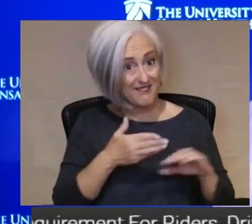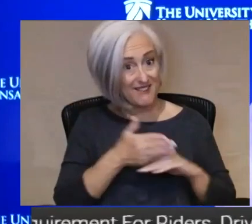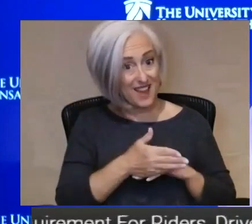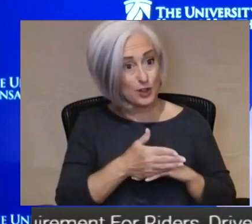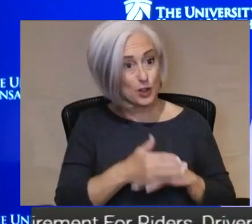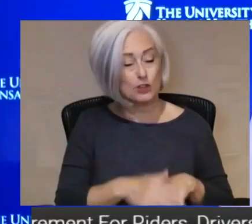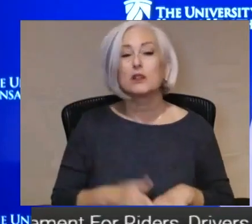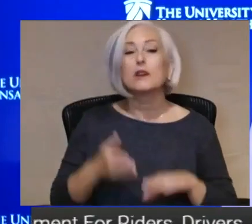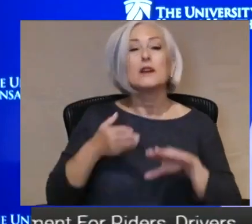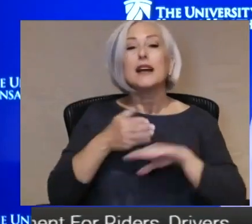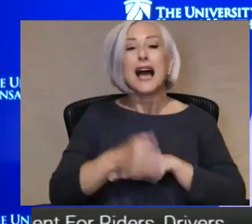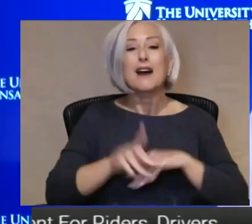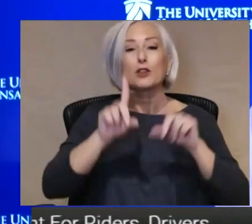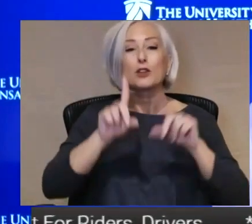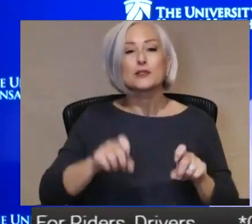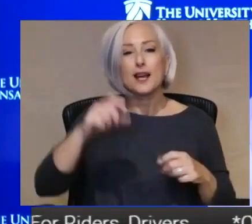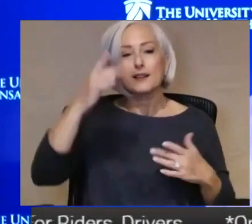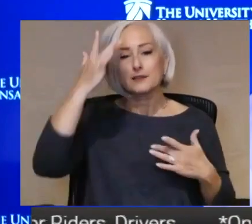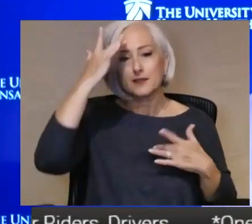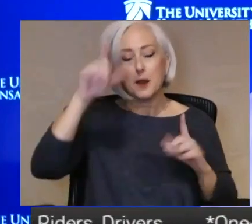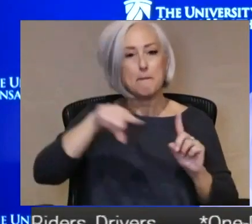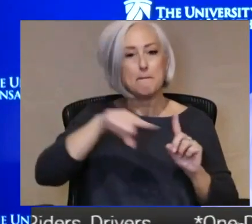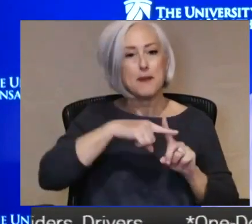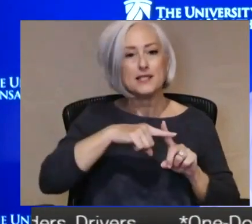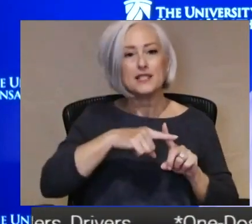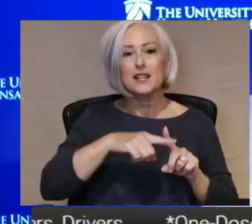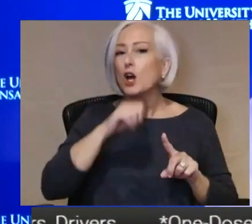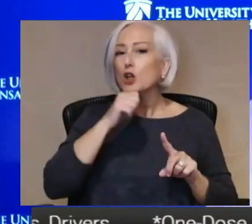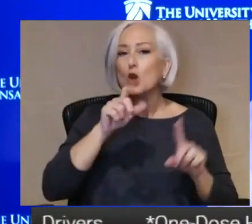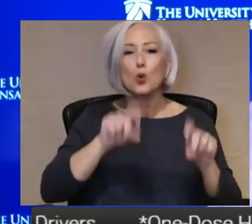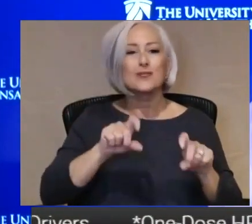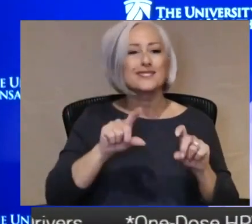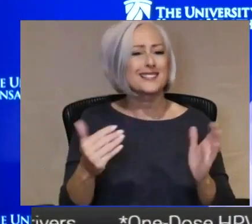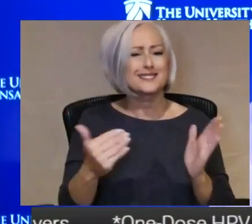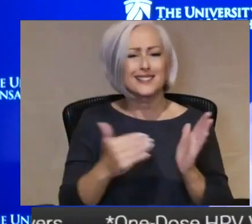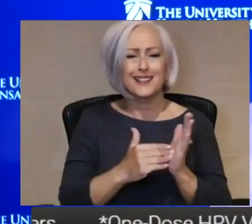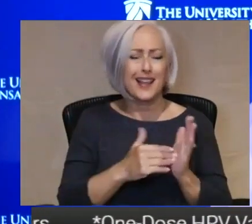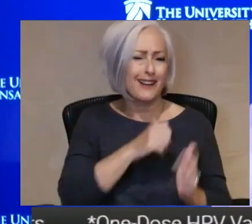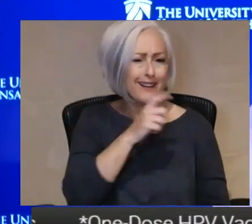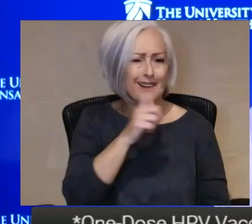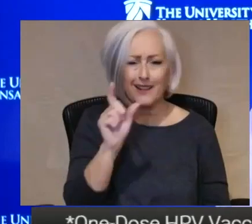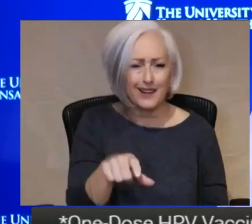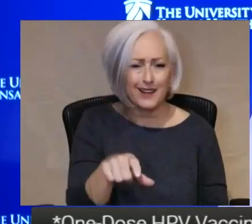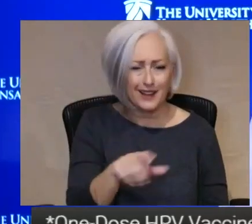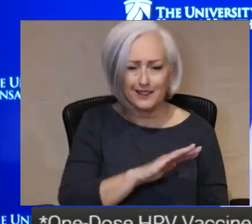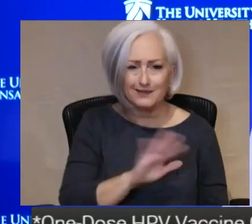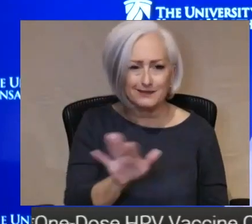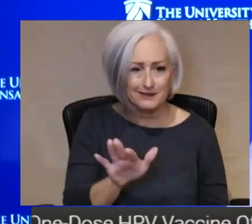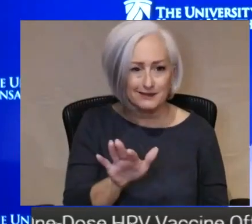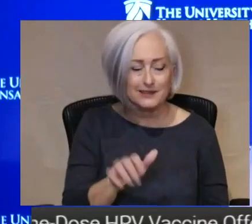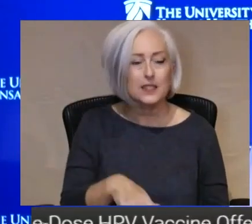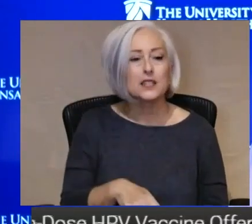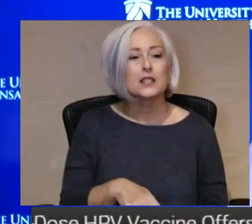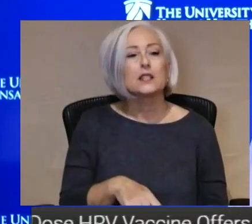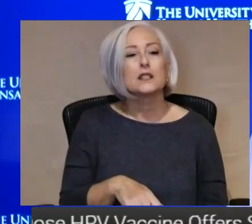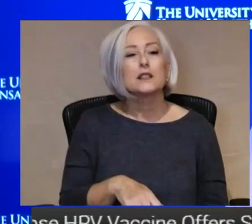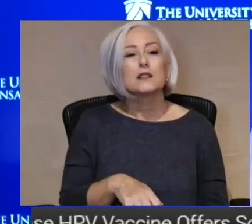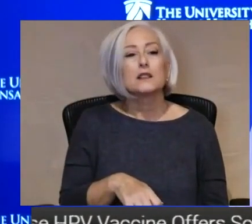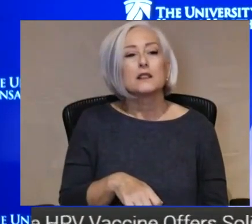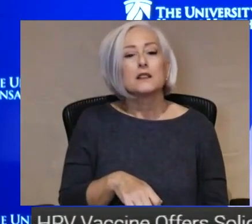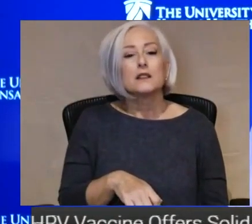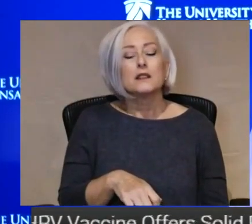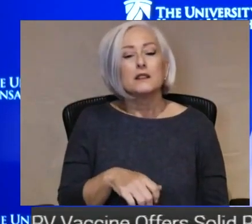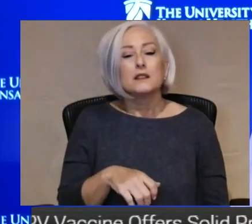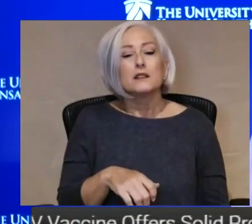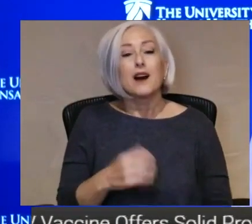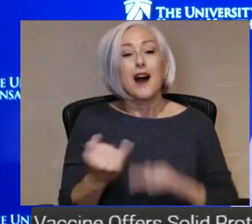recommend you don't test again. I don't think there is a need for that. And as far as the the latest